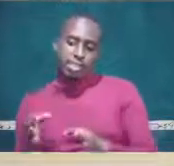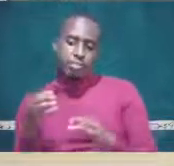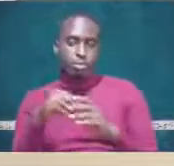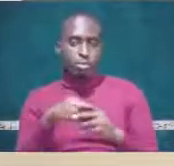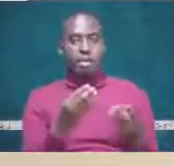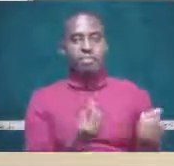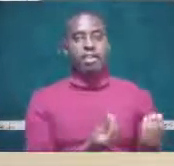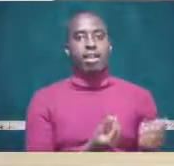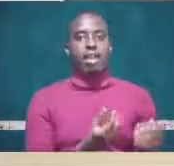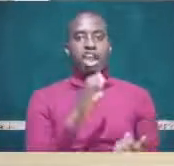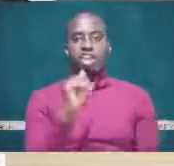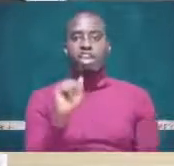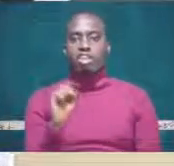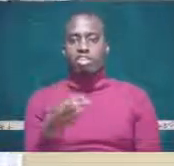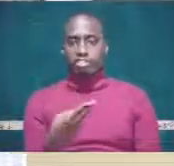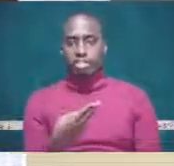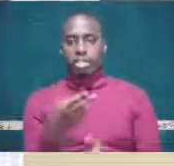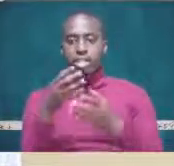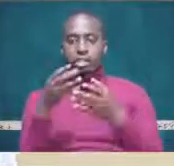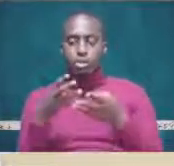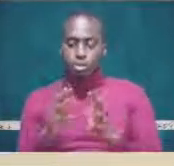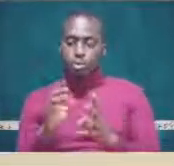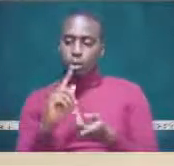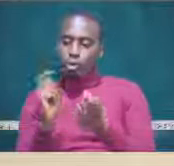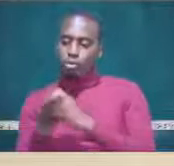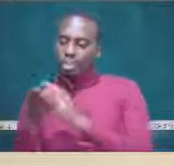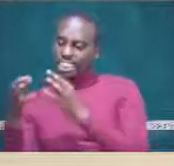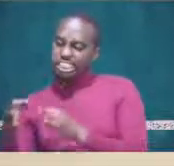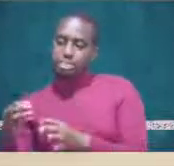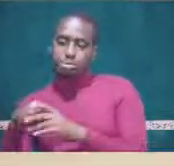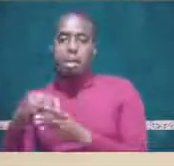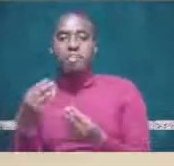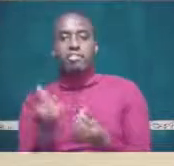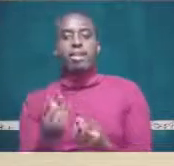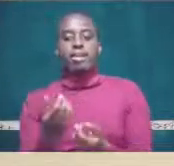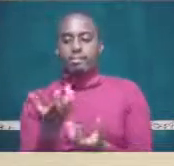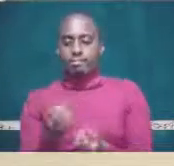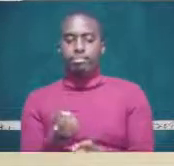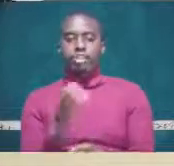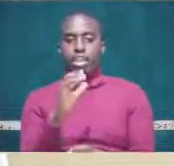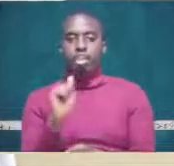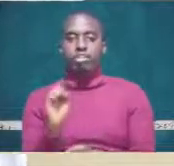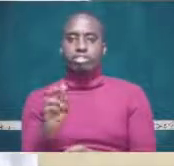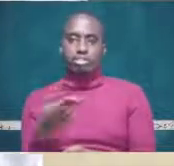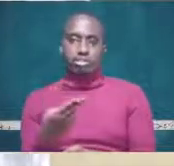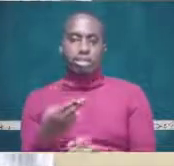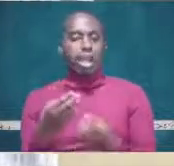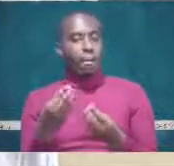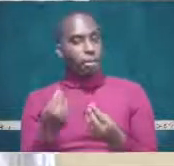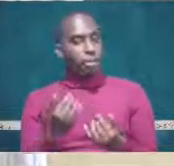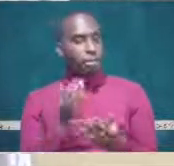cash. The ease of converting an asset into cash. That is liquidity. Or the amount of